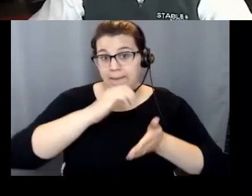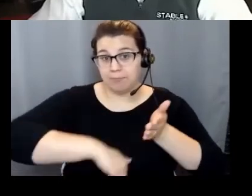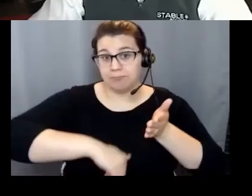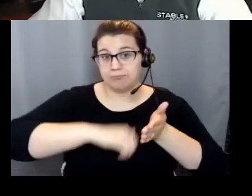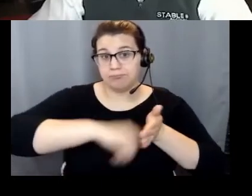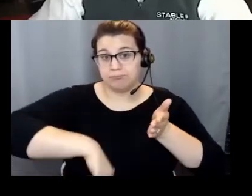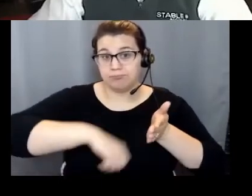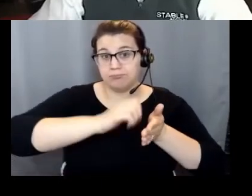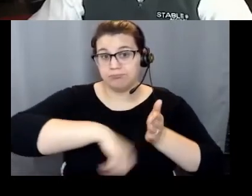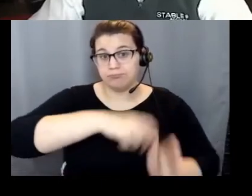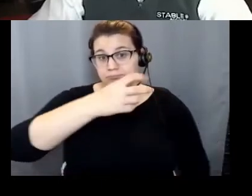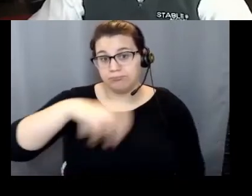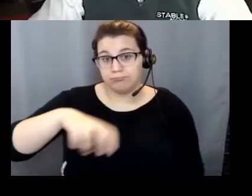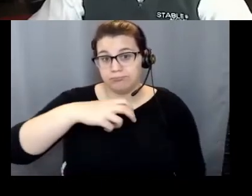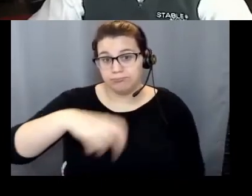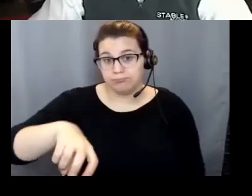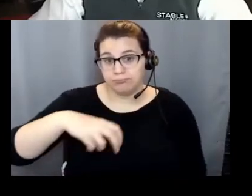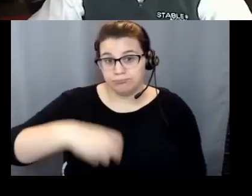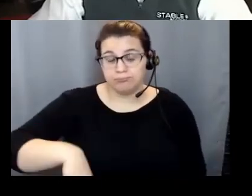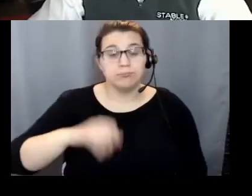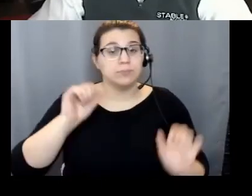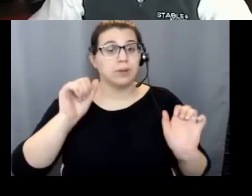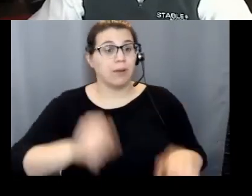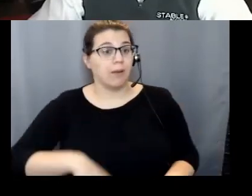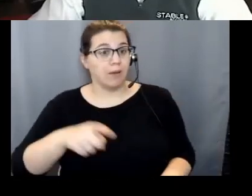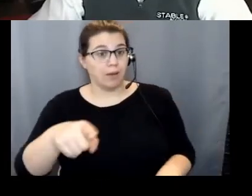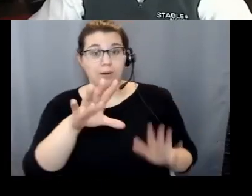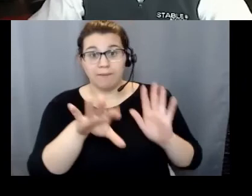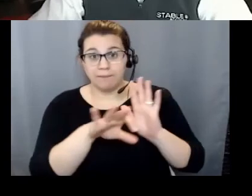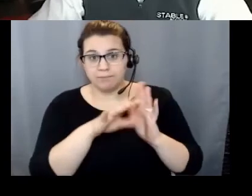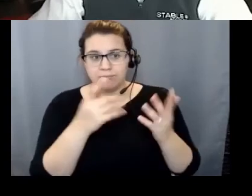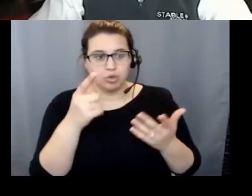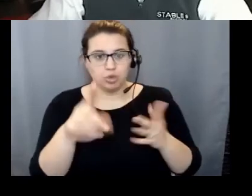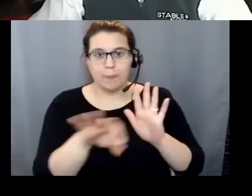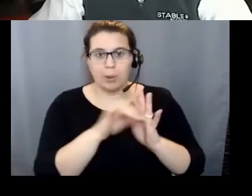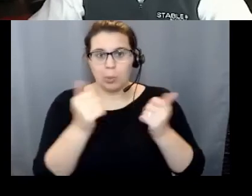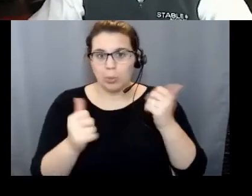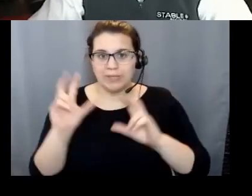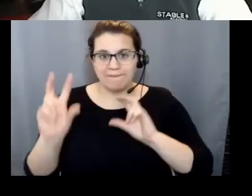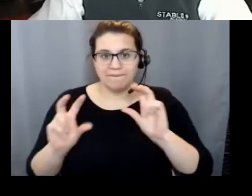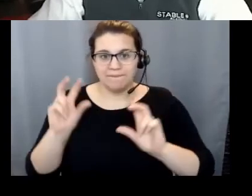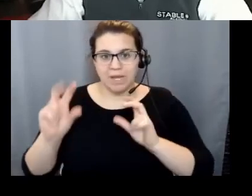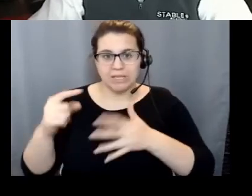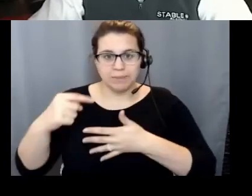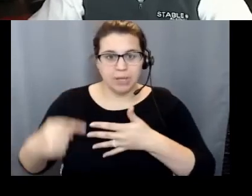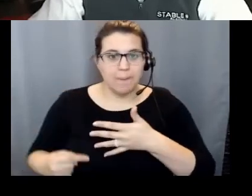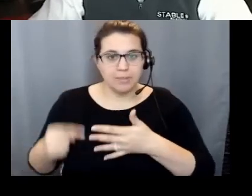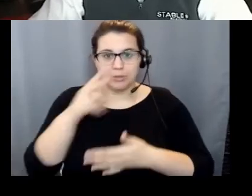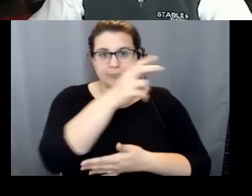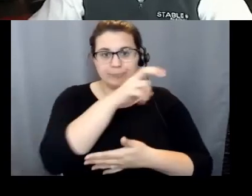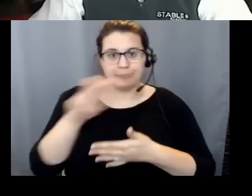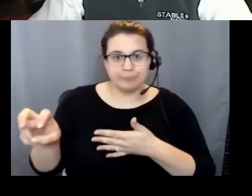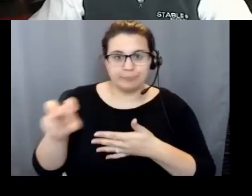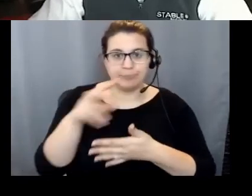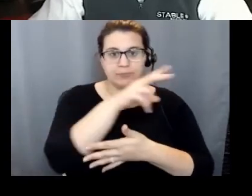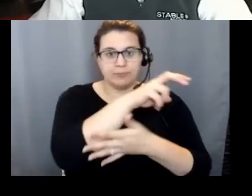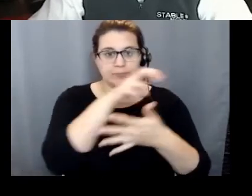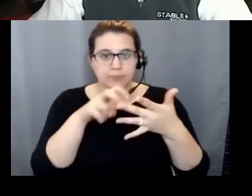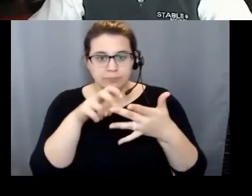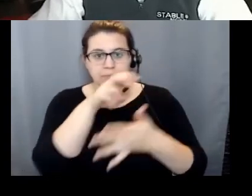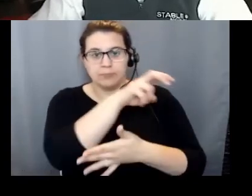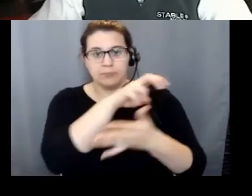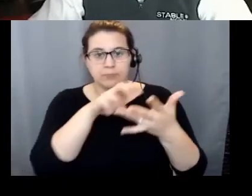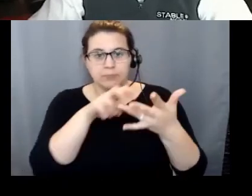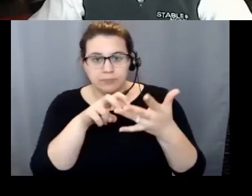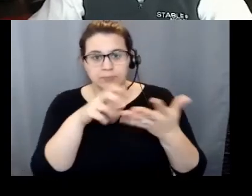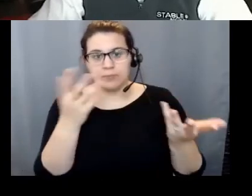out. You can select what investment option you want that contribution to go into. And we've already pre-populated, but